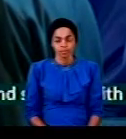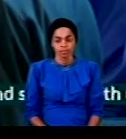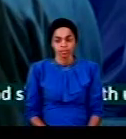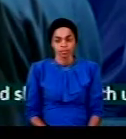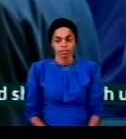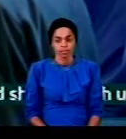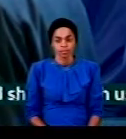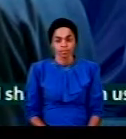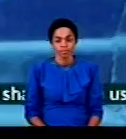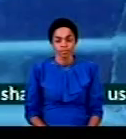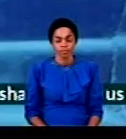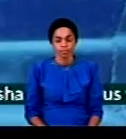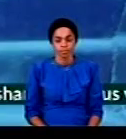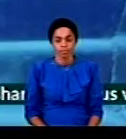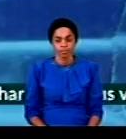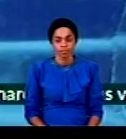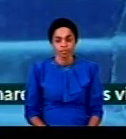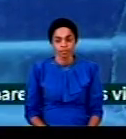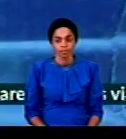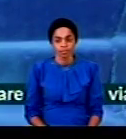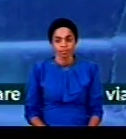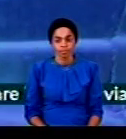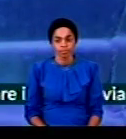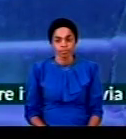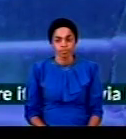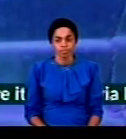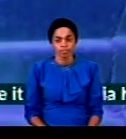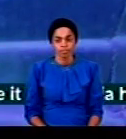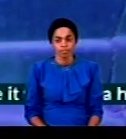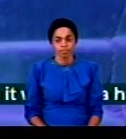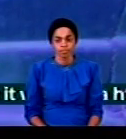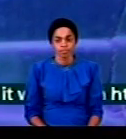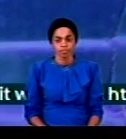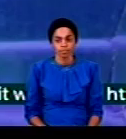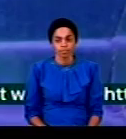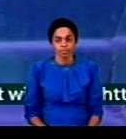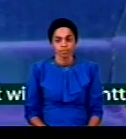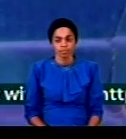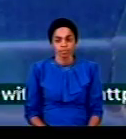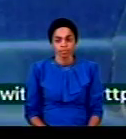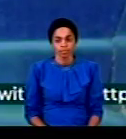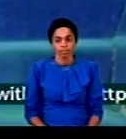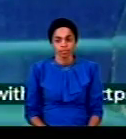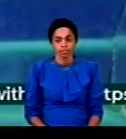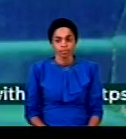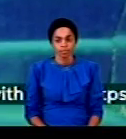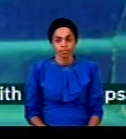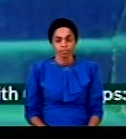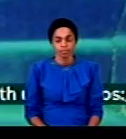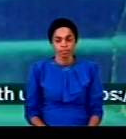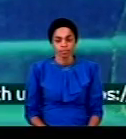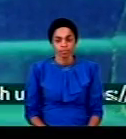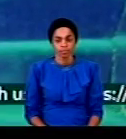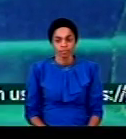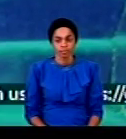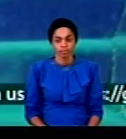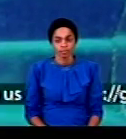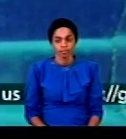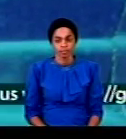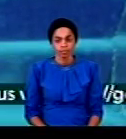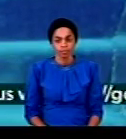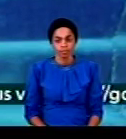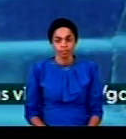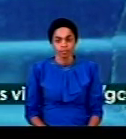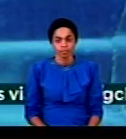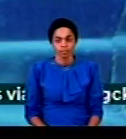kada idan naji na warke bele gani baba da ido shine nazo taro ranan laji baba yana addu'a ya she mana mu sa